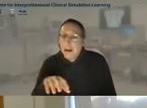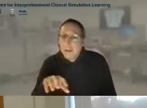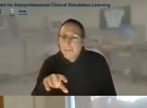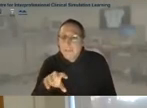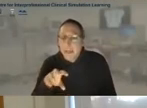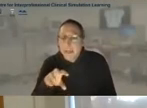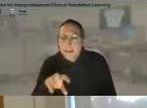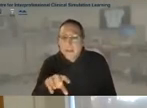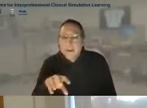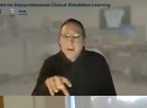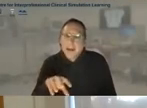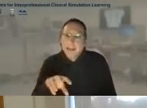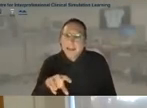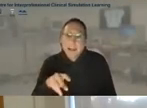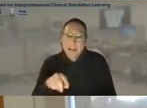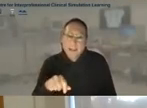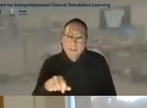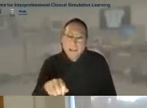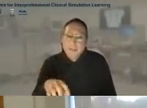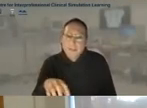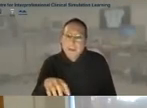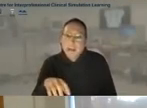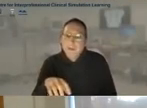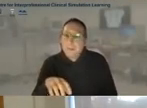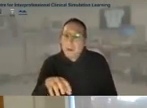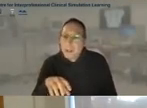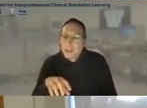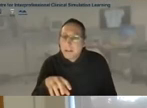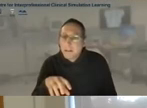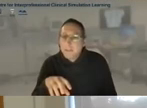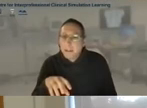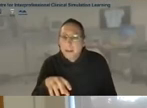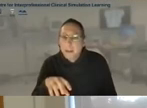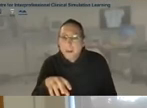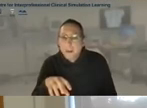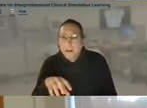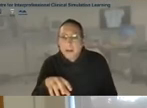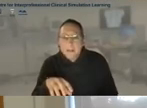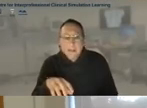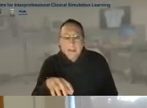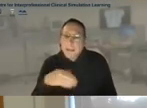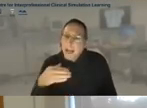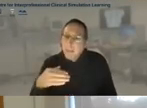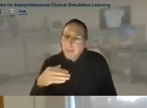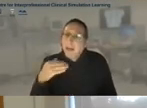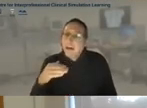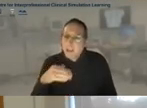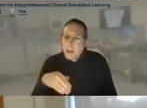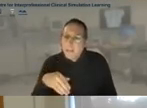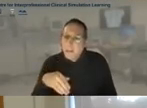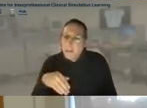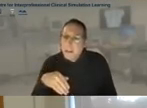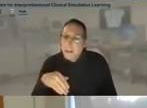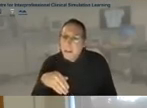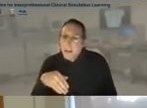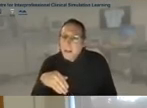facilitator-led comment. And the third aspect of this would be some kind of emergent topic, wherein there's something that happened that we have to talk